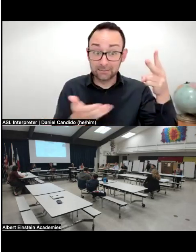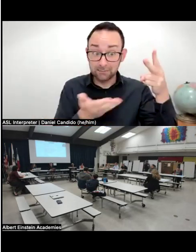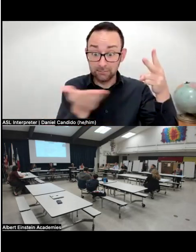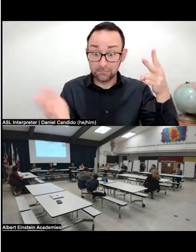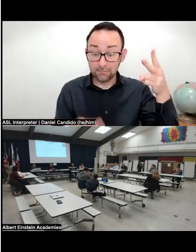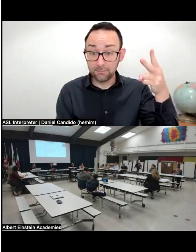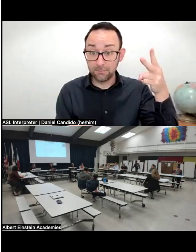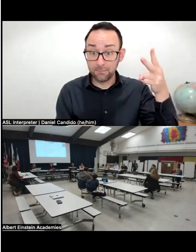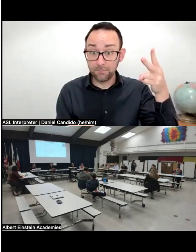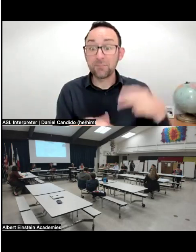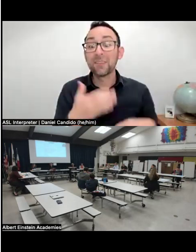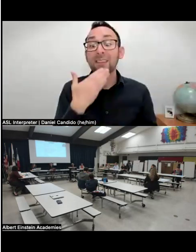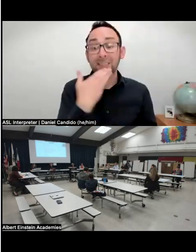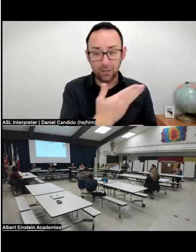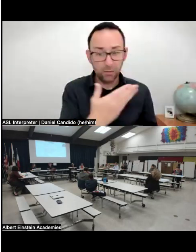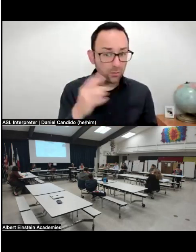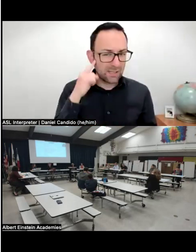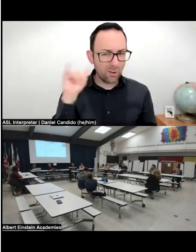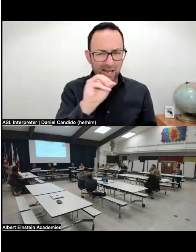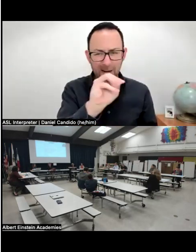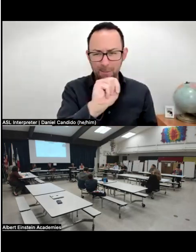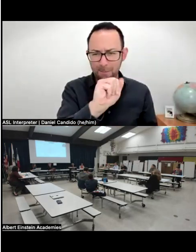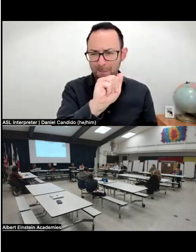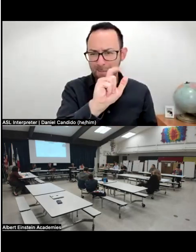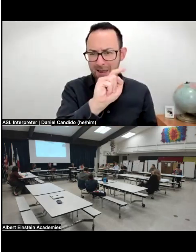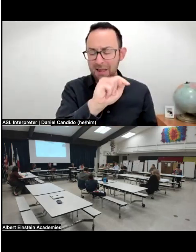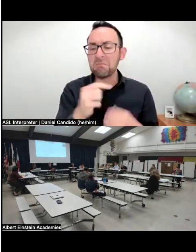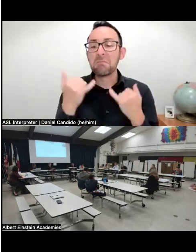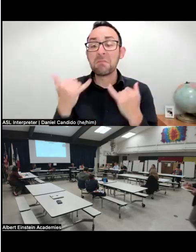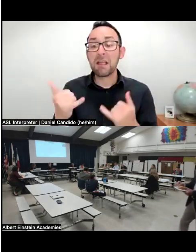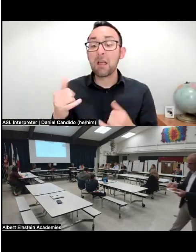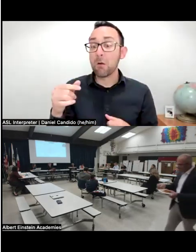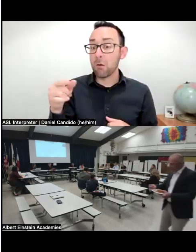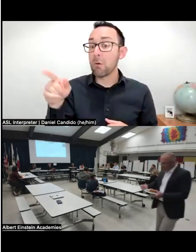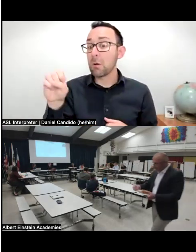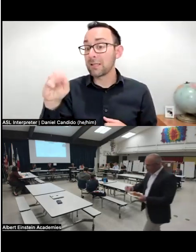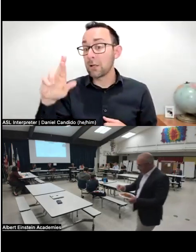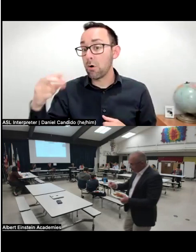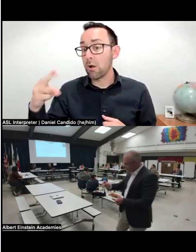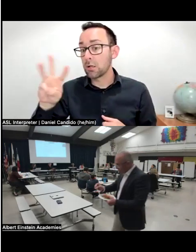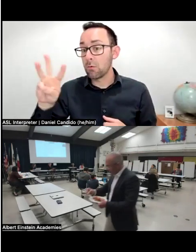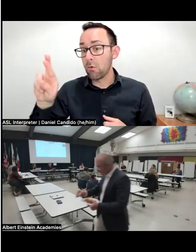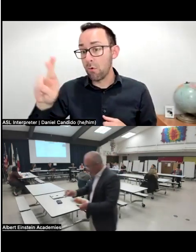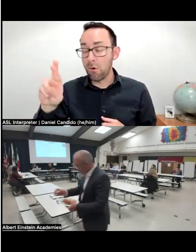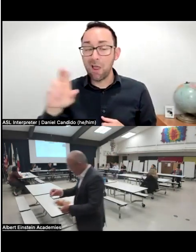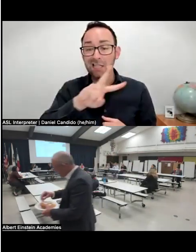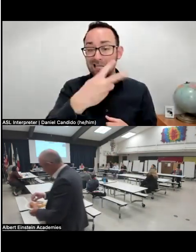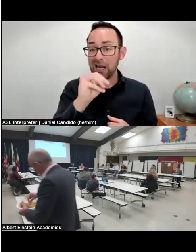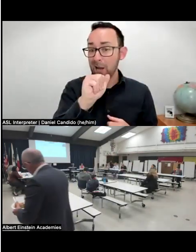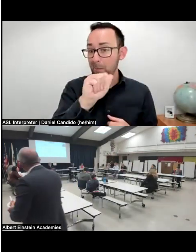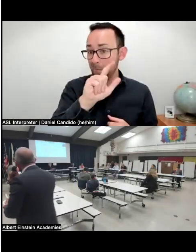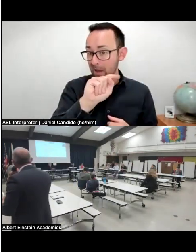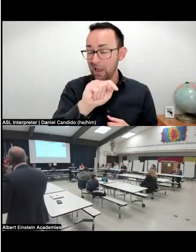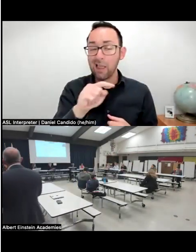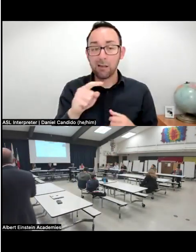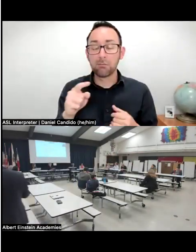Anything, Sam? It has been moved by Sarah W.R. and seconded by Matt Hill